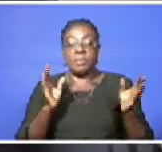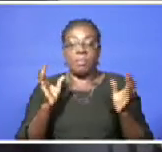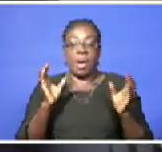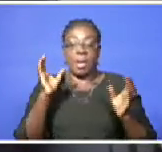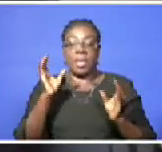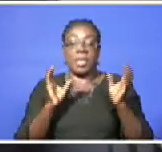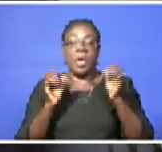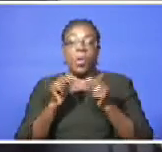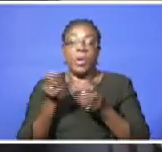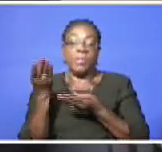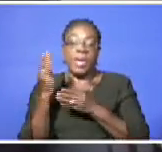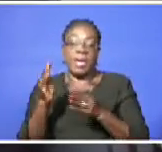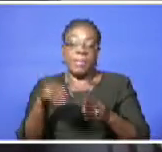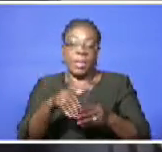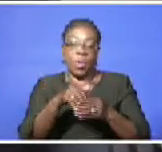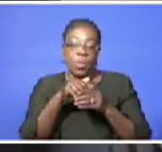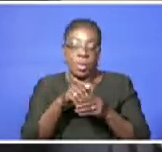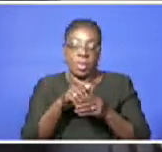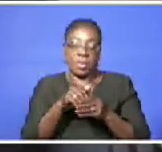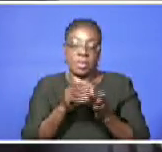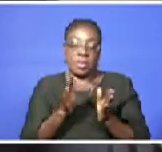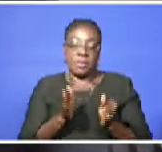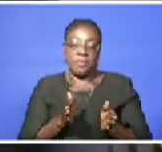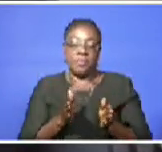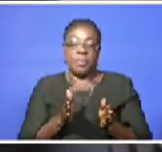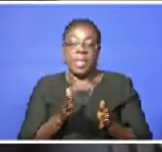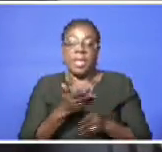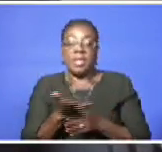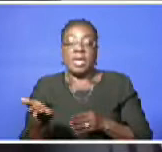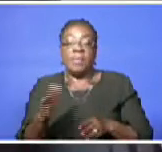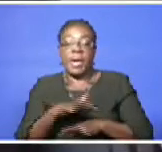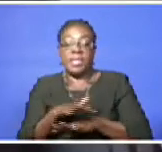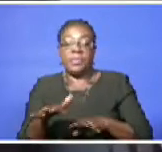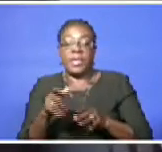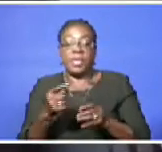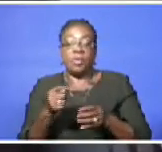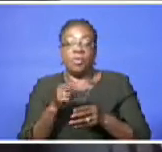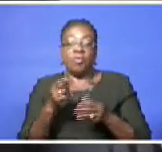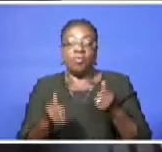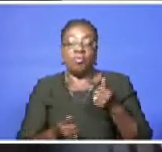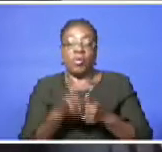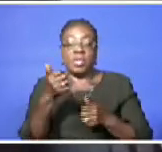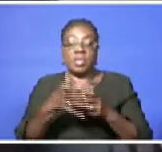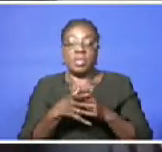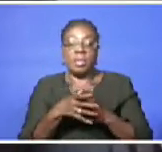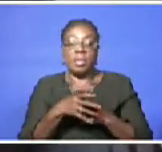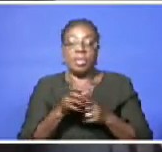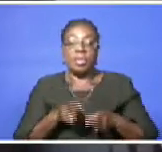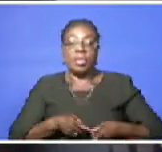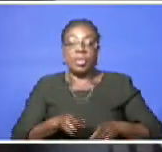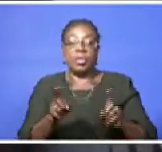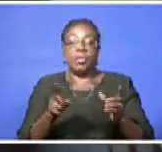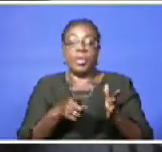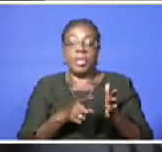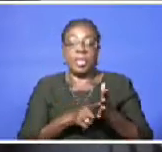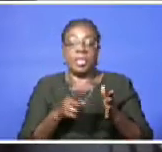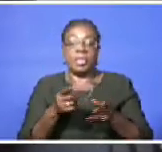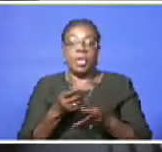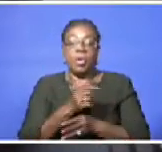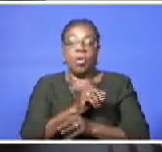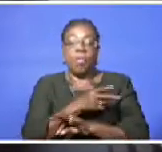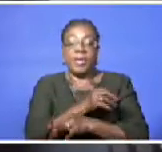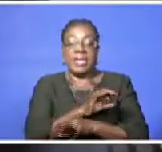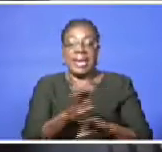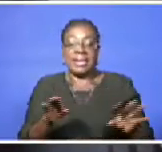with Bahamian ownership, thereby spreading the risk, particularly during this